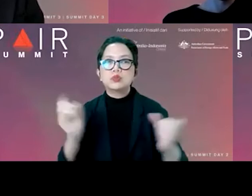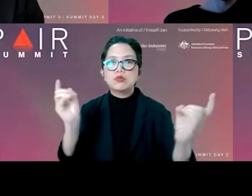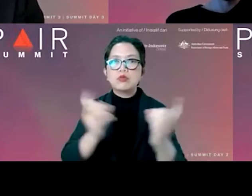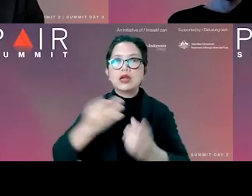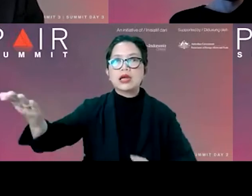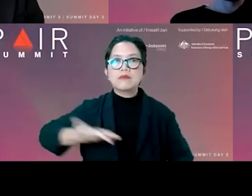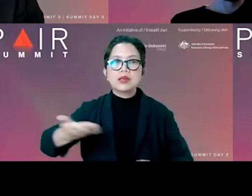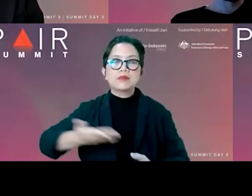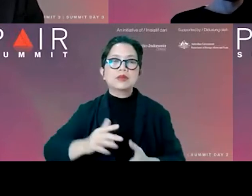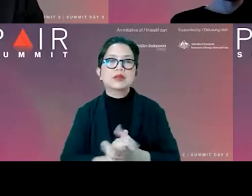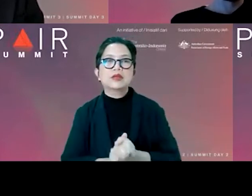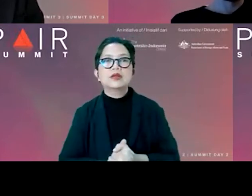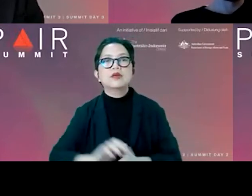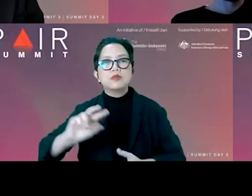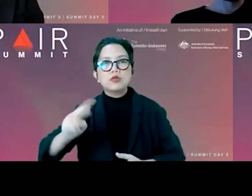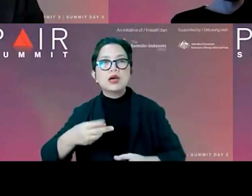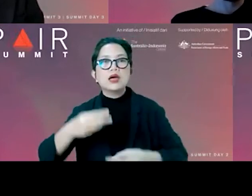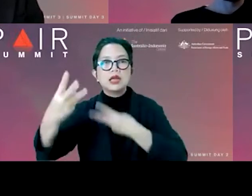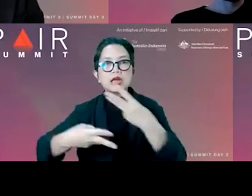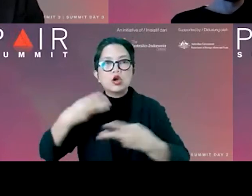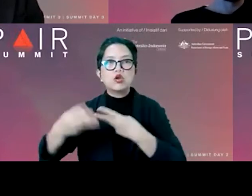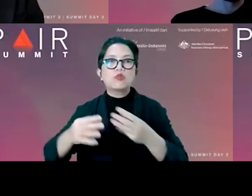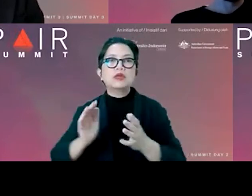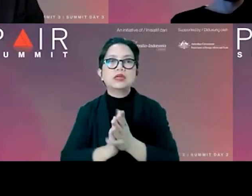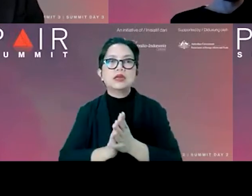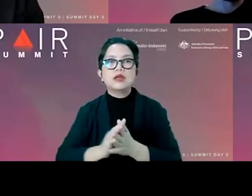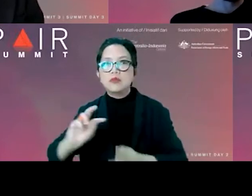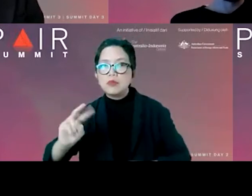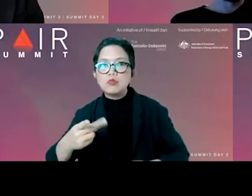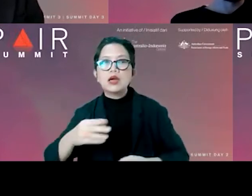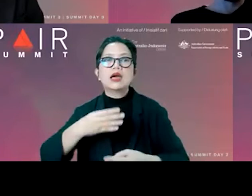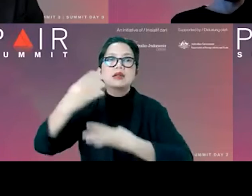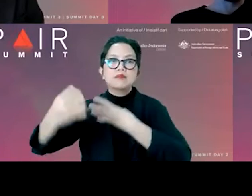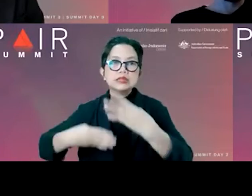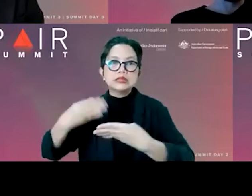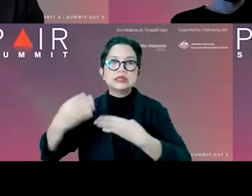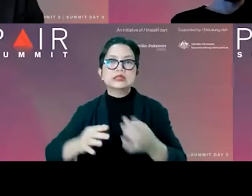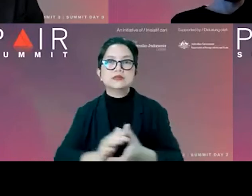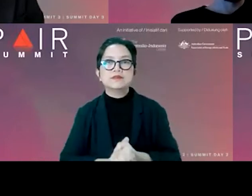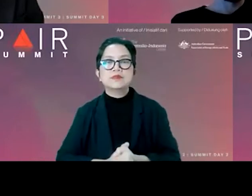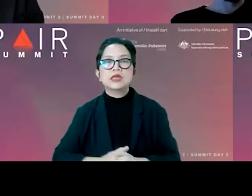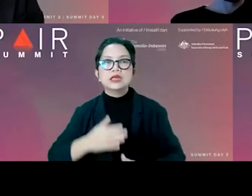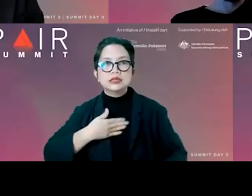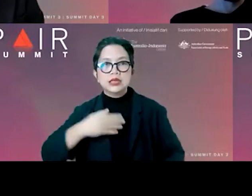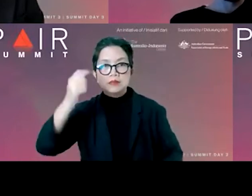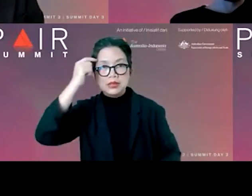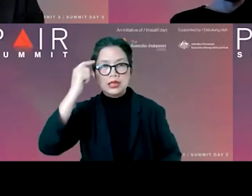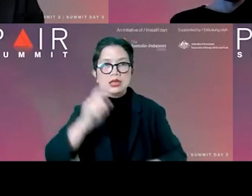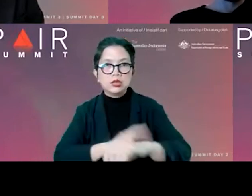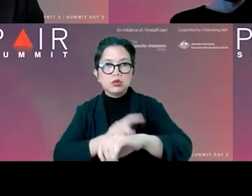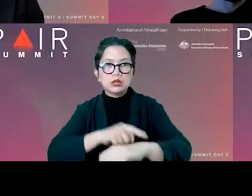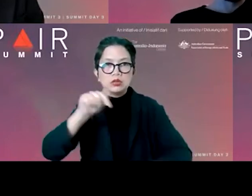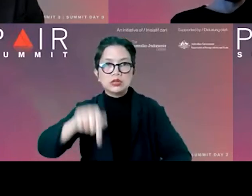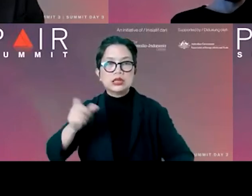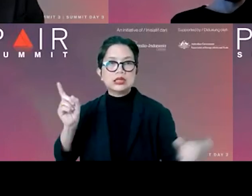And I think, therefore, that we're in this medical situation together has people